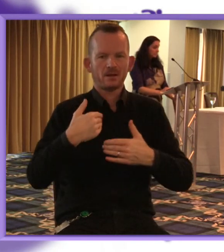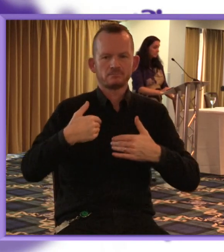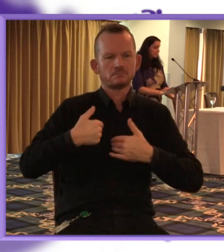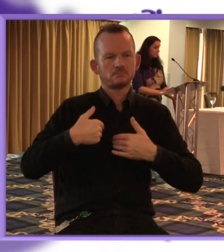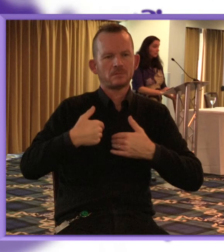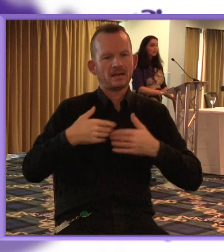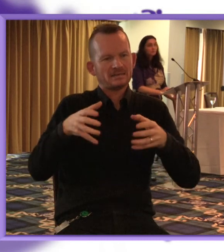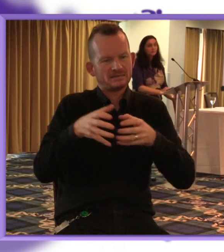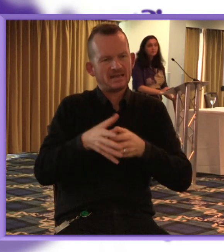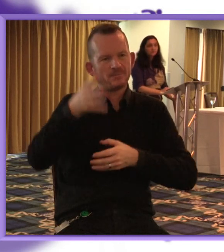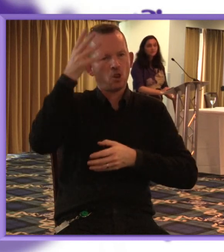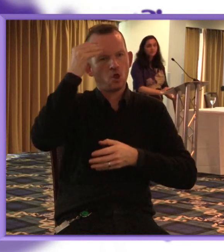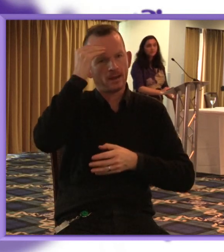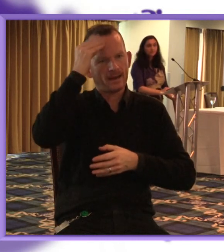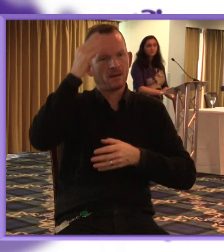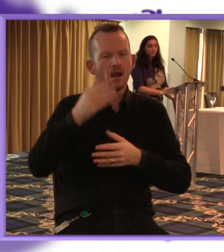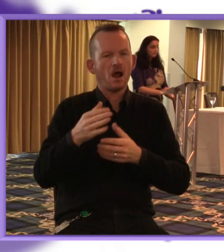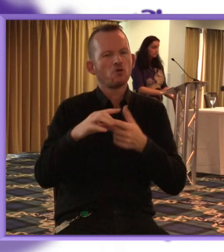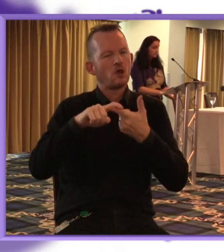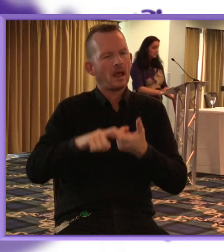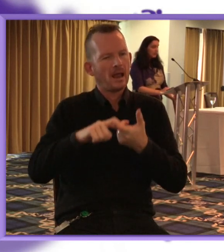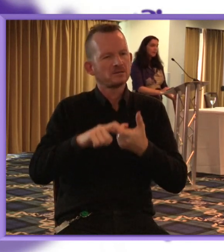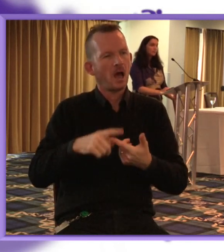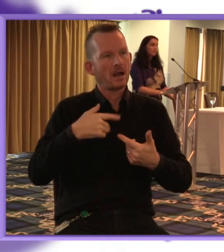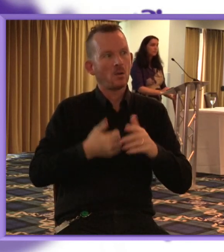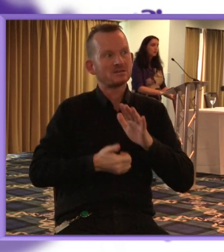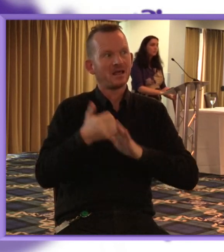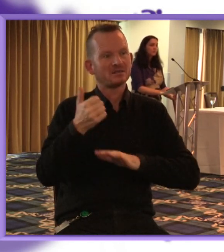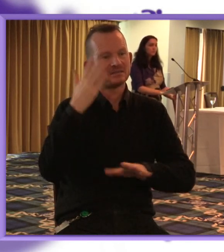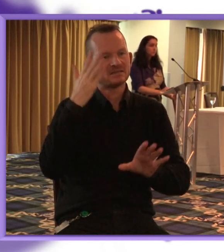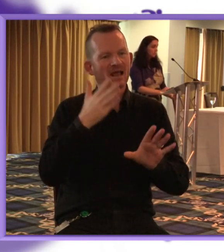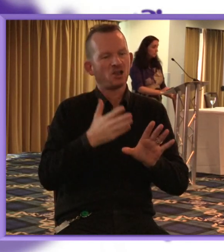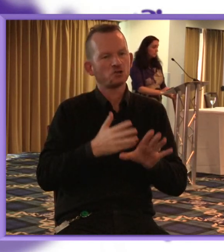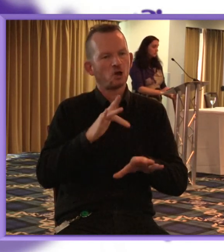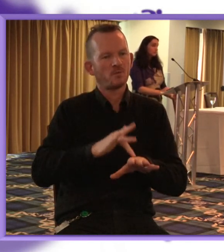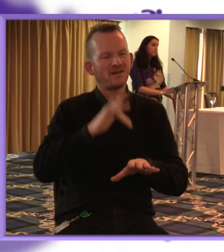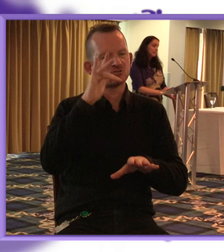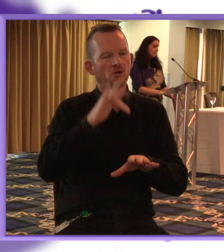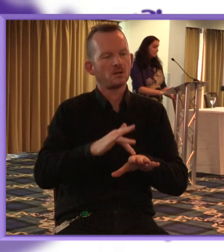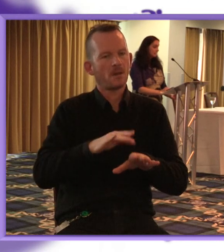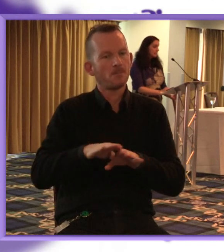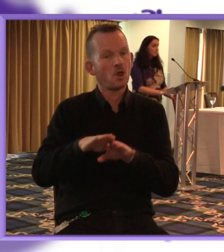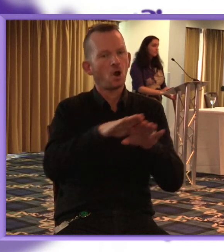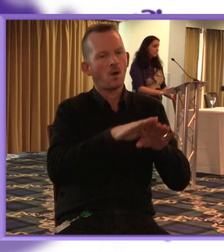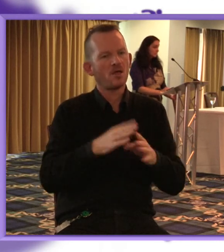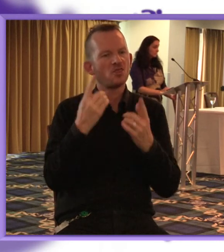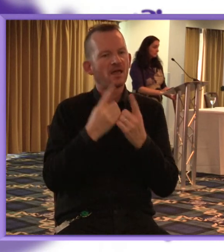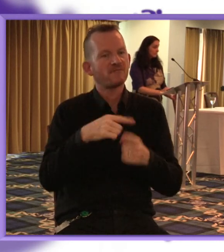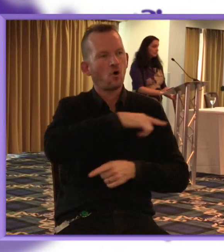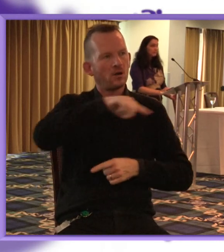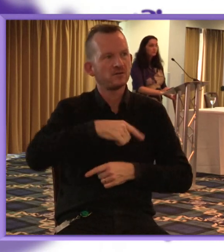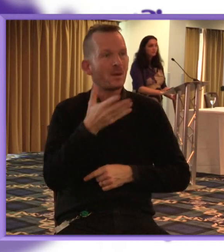and in team learning are reliant on our skills as psychological professionals. I think one of the common themes for all of us is that we listen, we seek